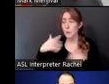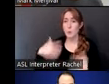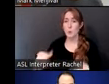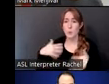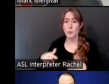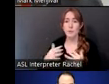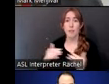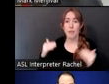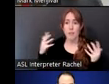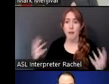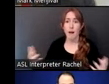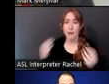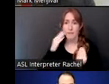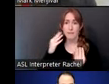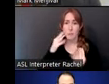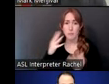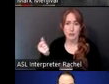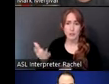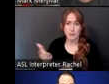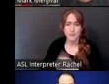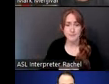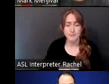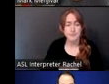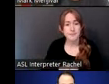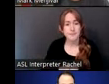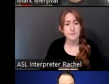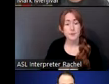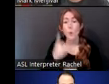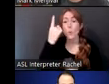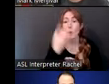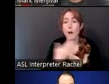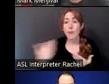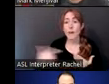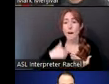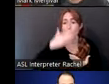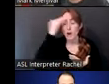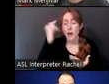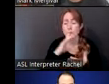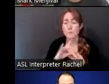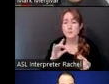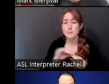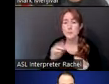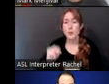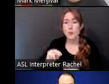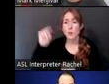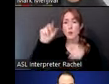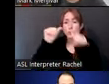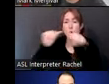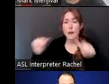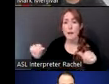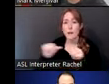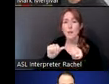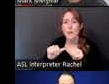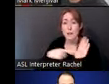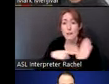the space. So another thing that I forgot to mention, one thing that was really important about the Northern Triangle exhibit, it ended up traveling to several